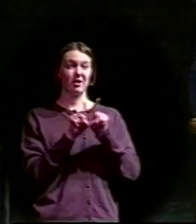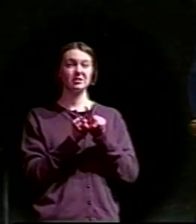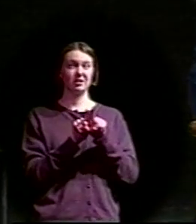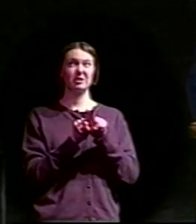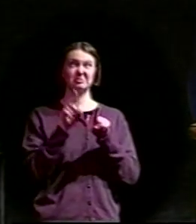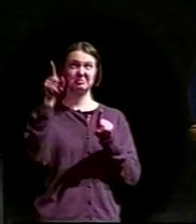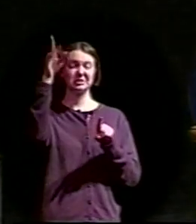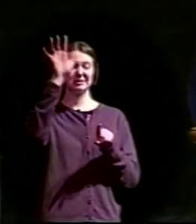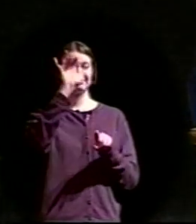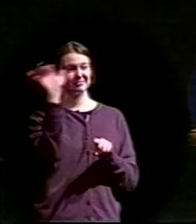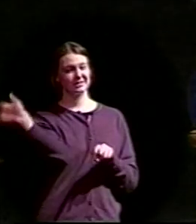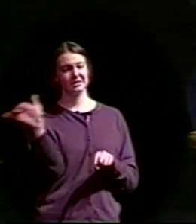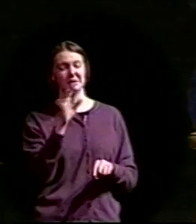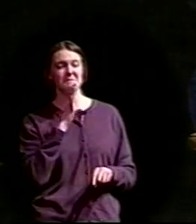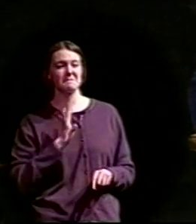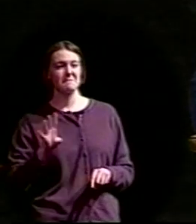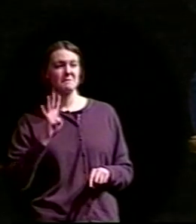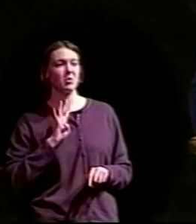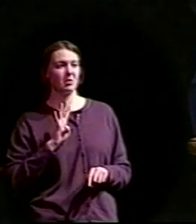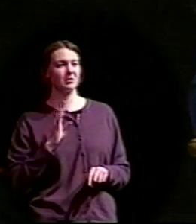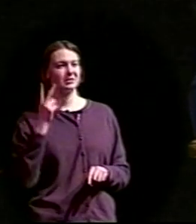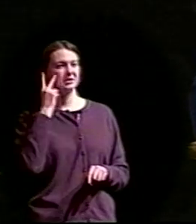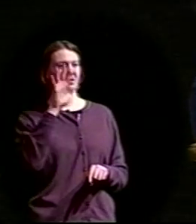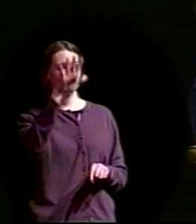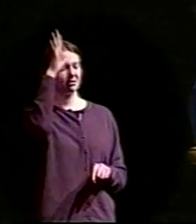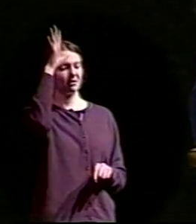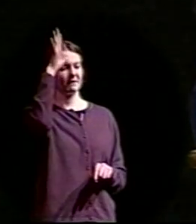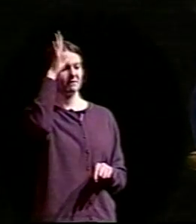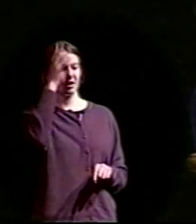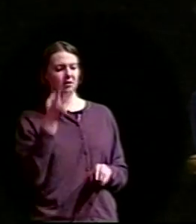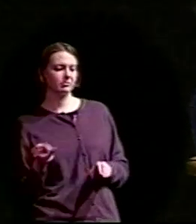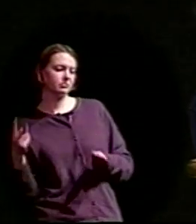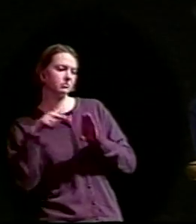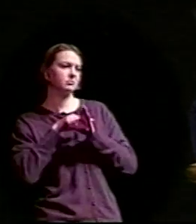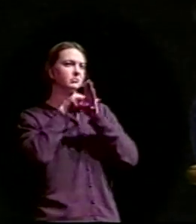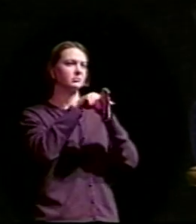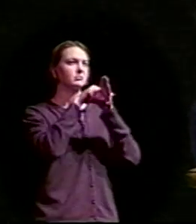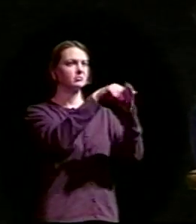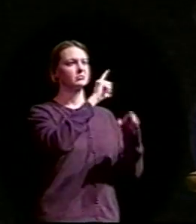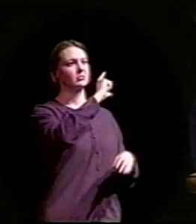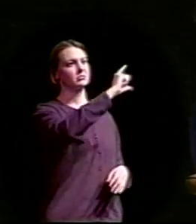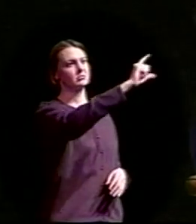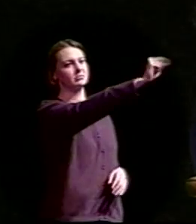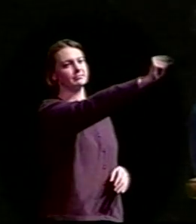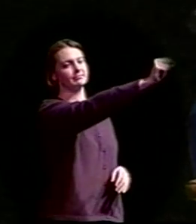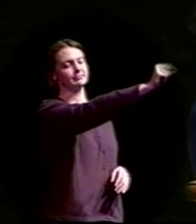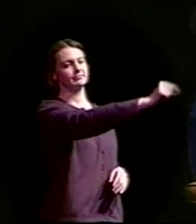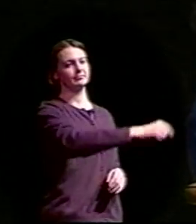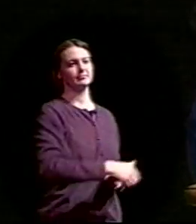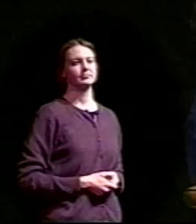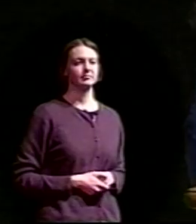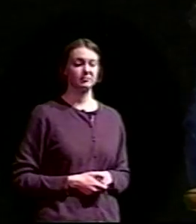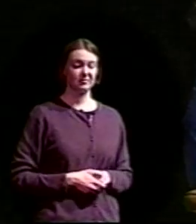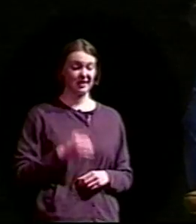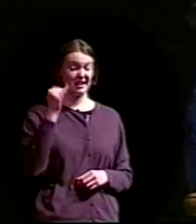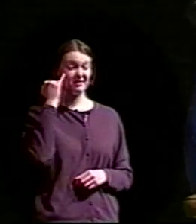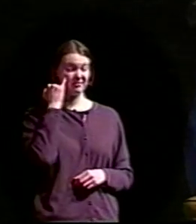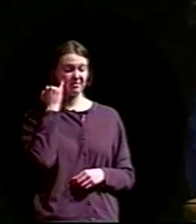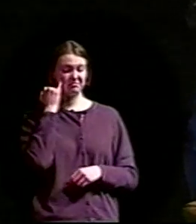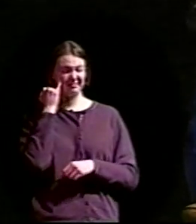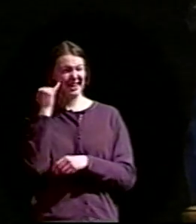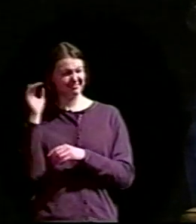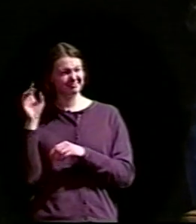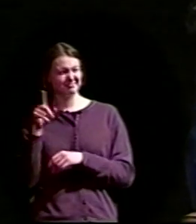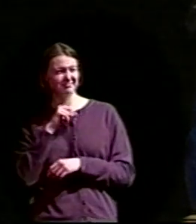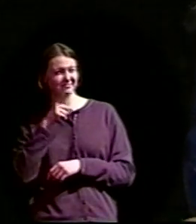with those shiny spurs turn around, walk down the lane, get onto a horse, and ride out of her life. And even if I had known it, I probably wouldn't have